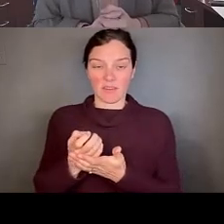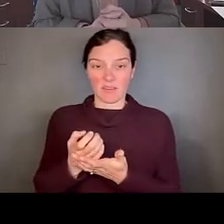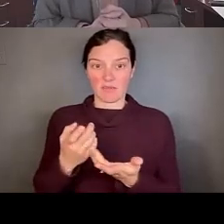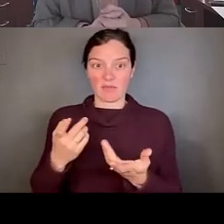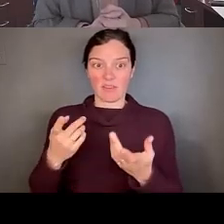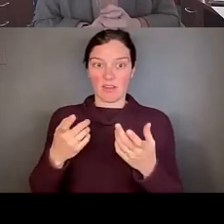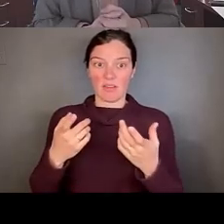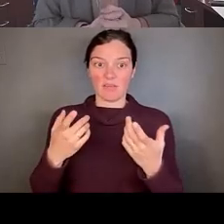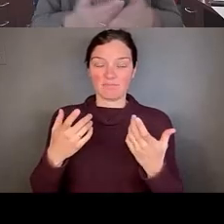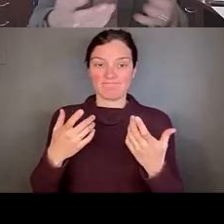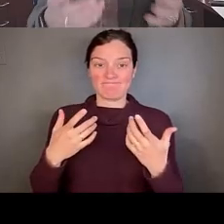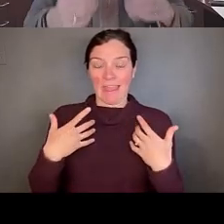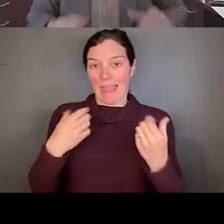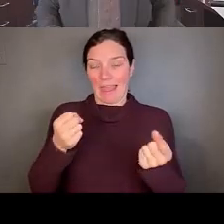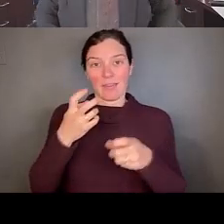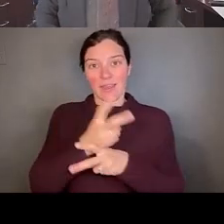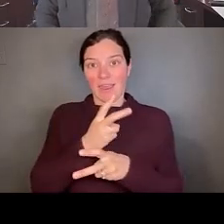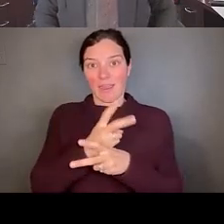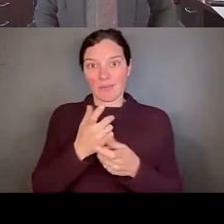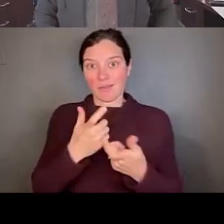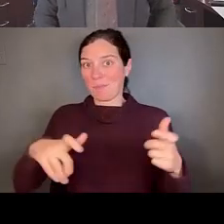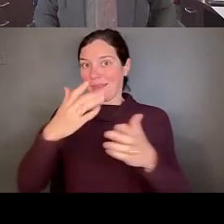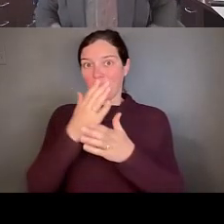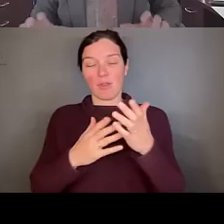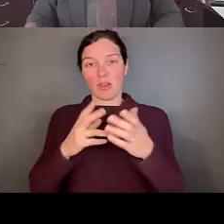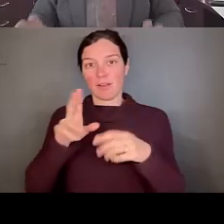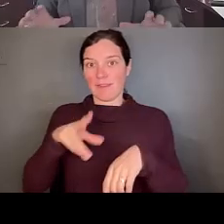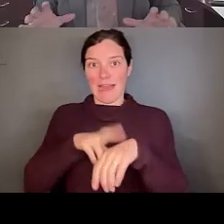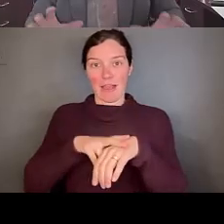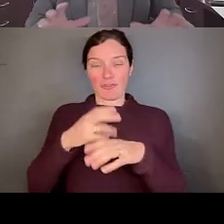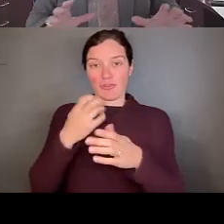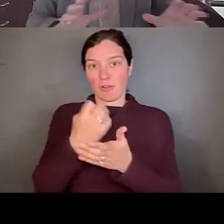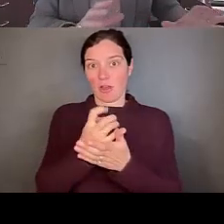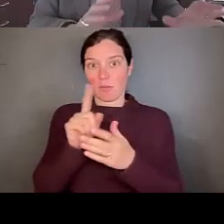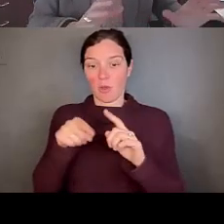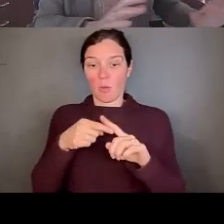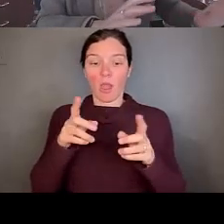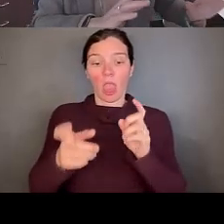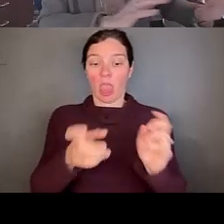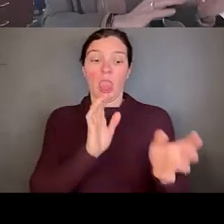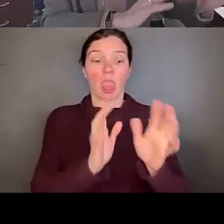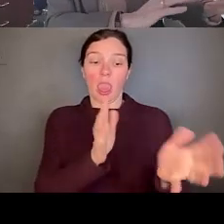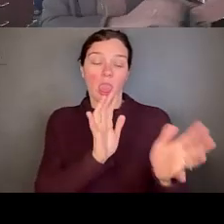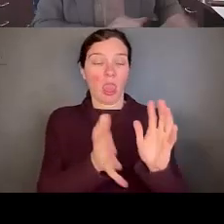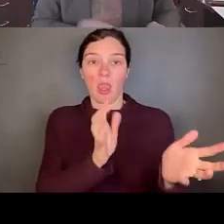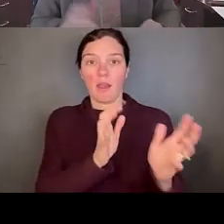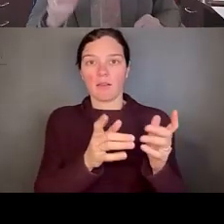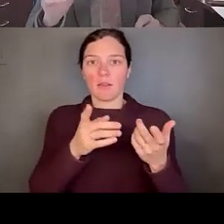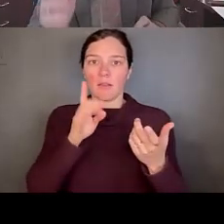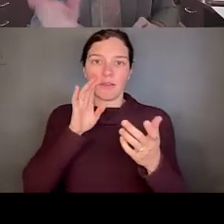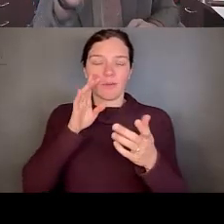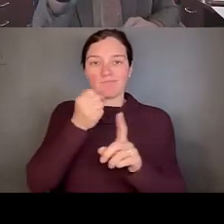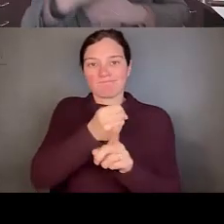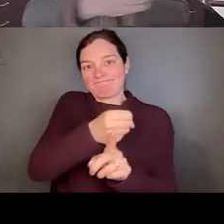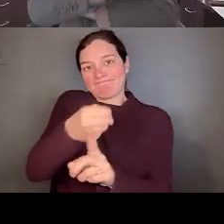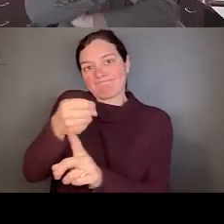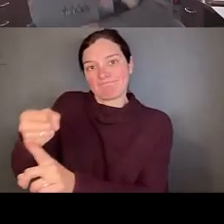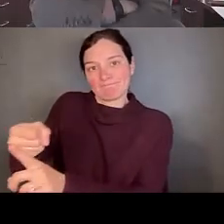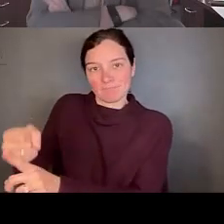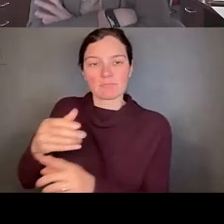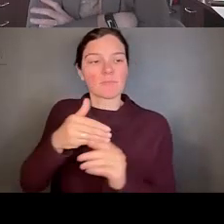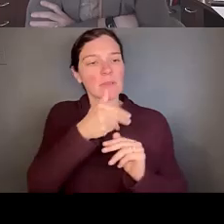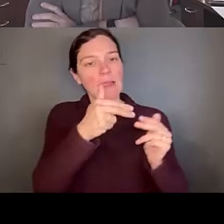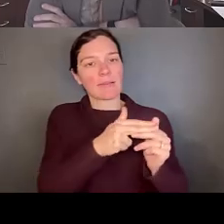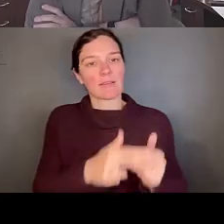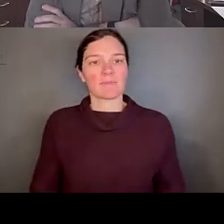American economy here in Colorado nationally is healthcare. So when you start messing with that, all sorts of downstreaming effects hit. Let's go to the